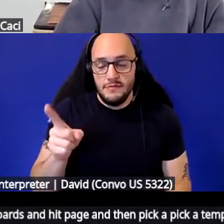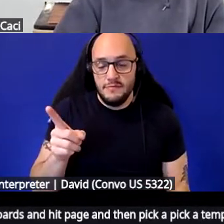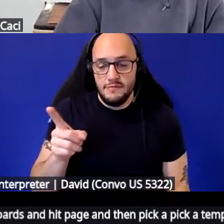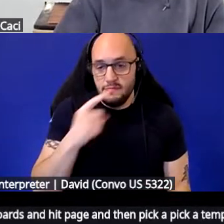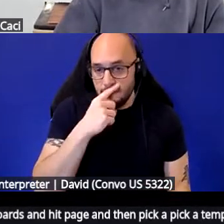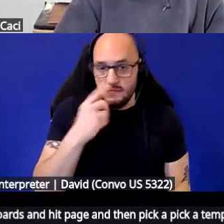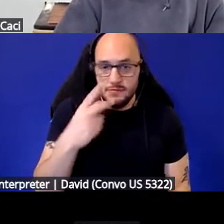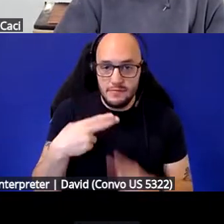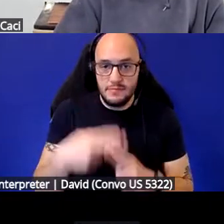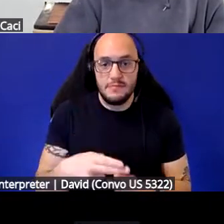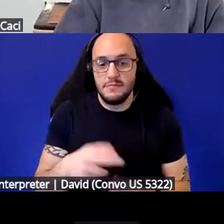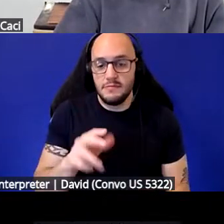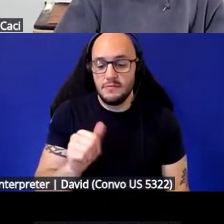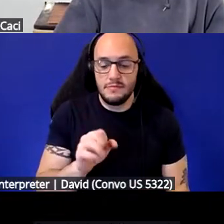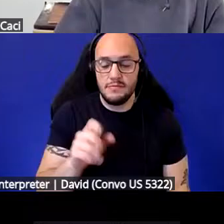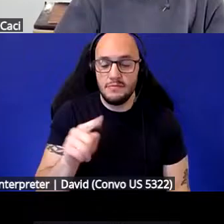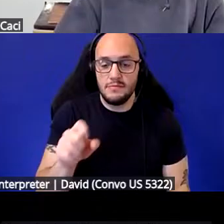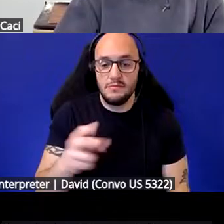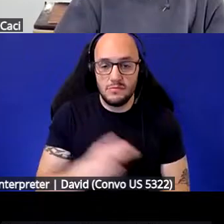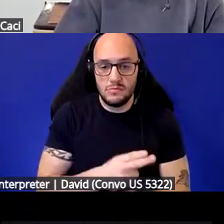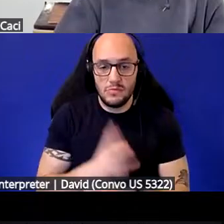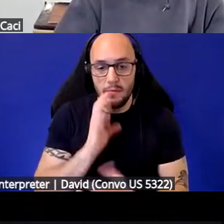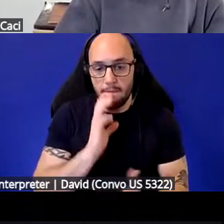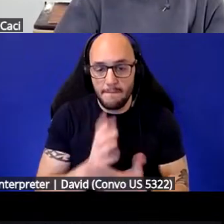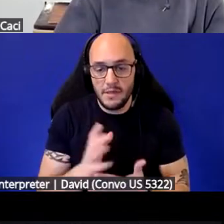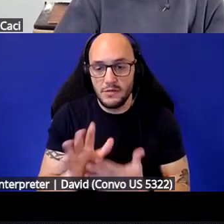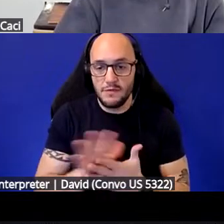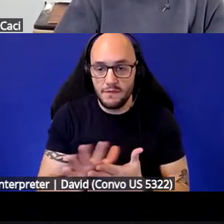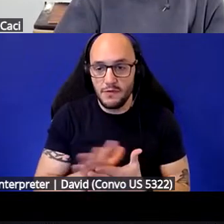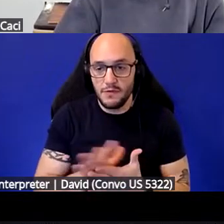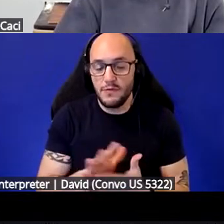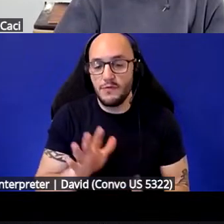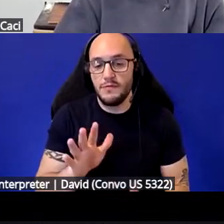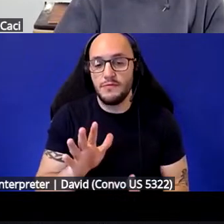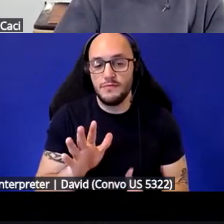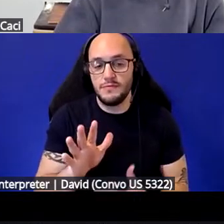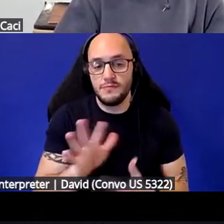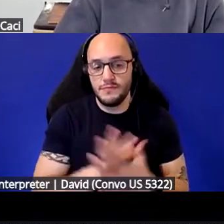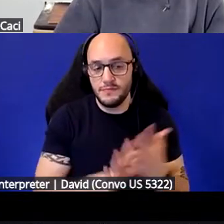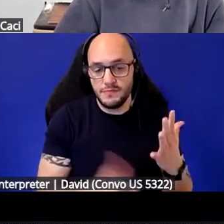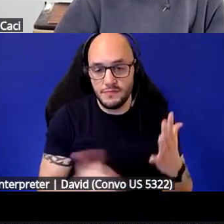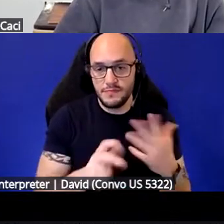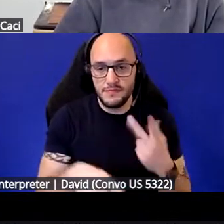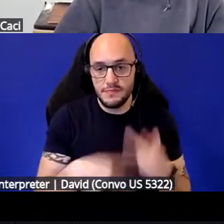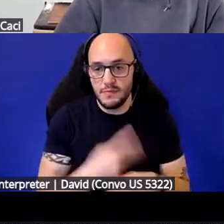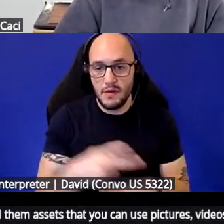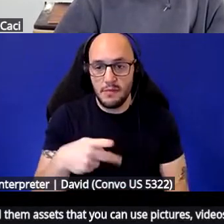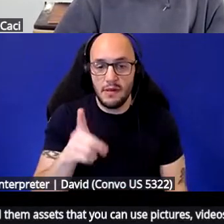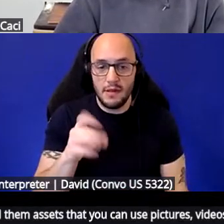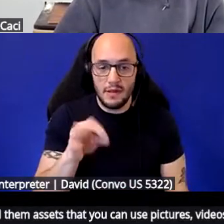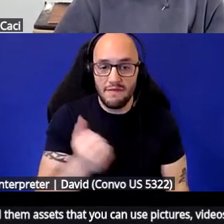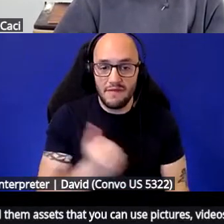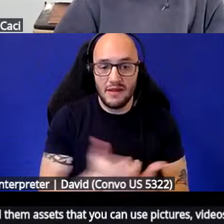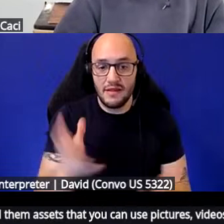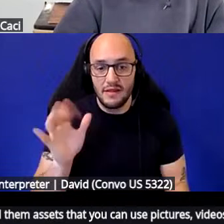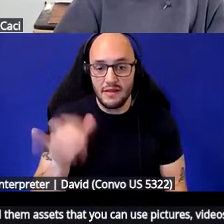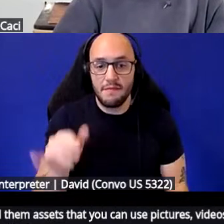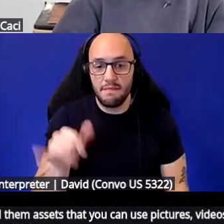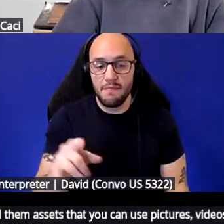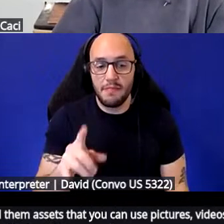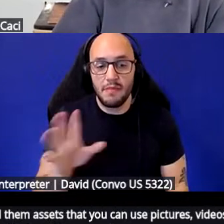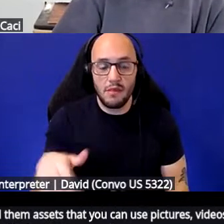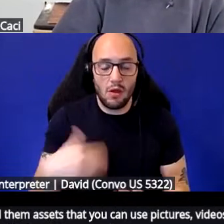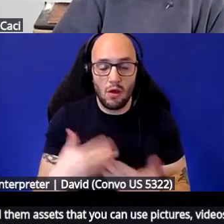I'm going to call them assets that you can use, pictures, videos, any kind of PDFs or anything like that. Those are